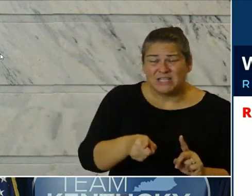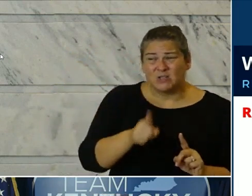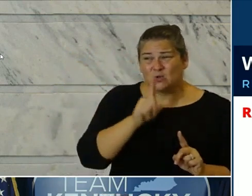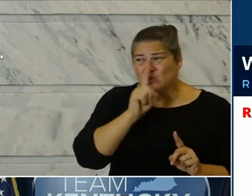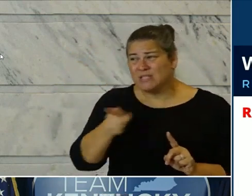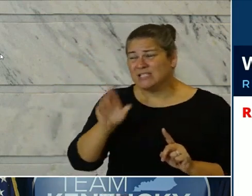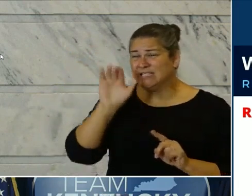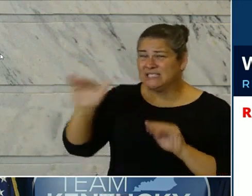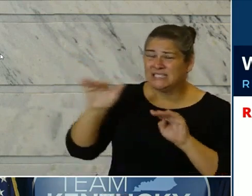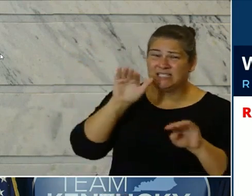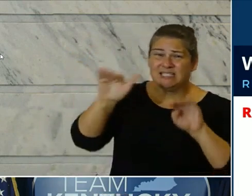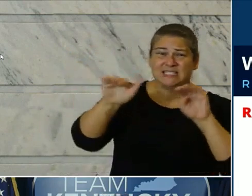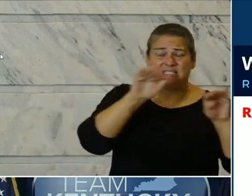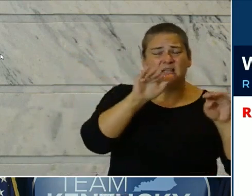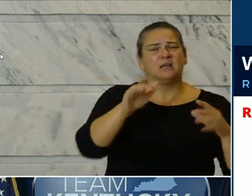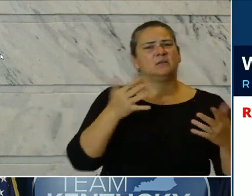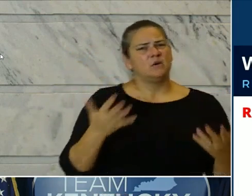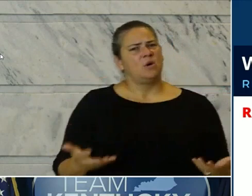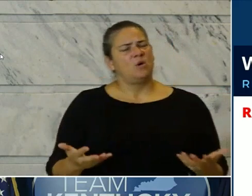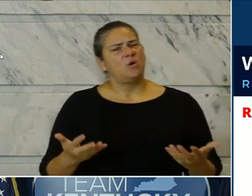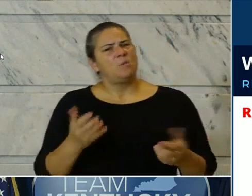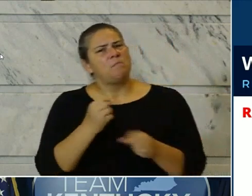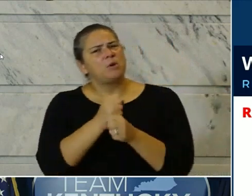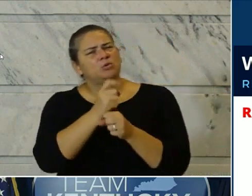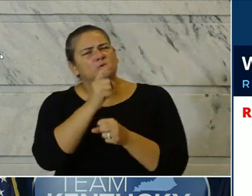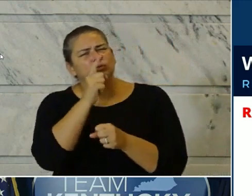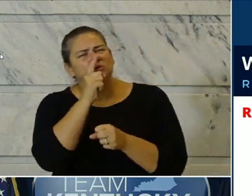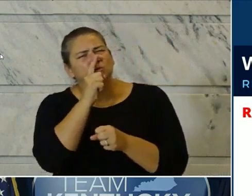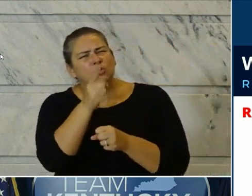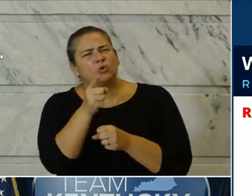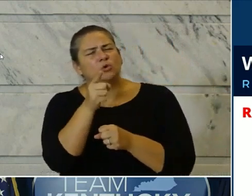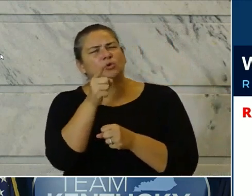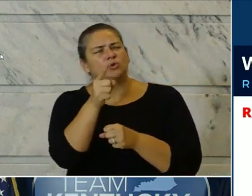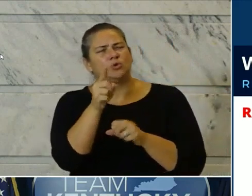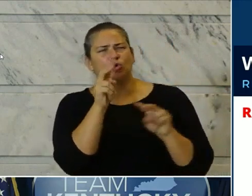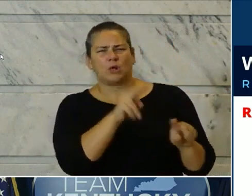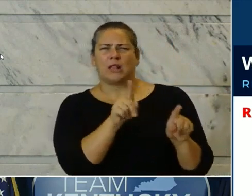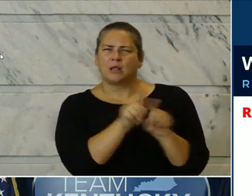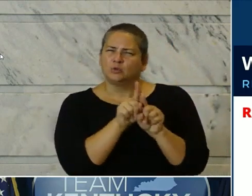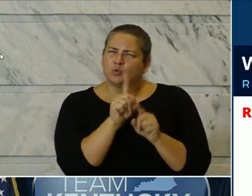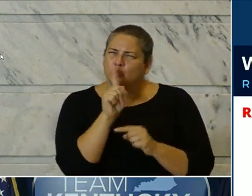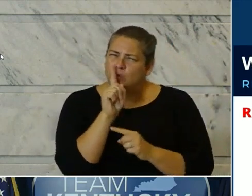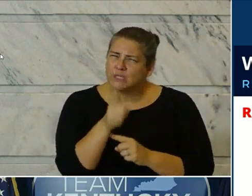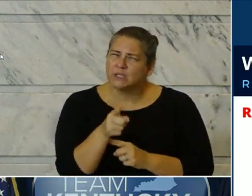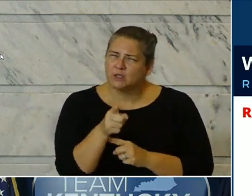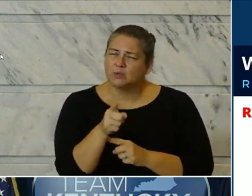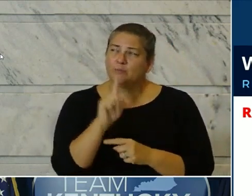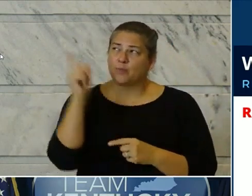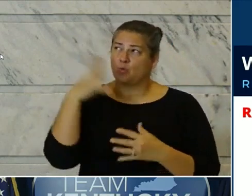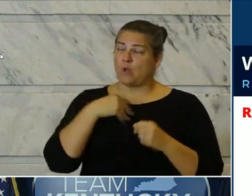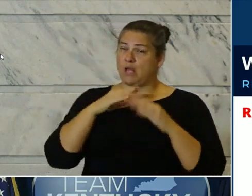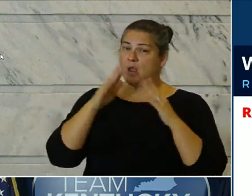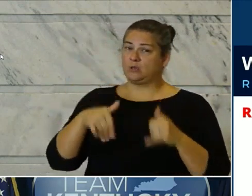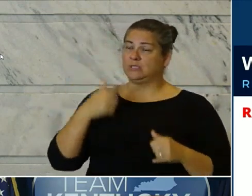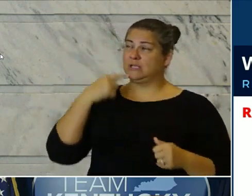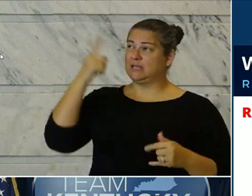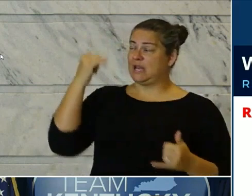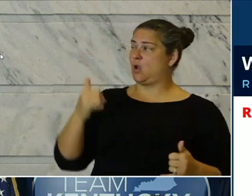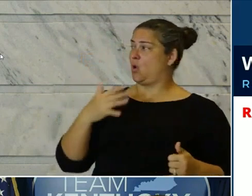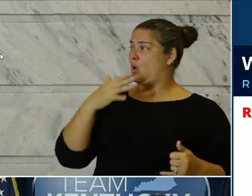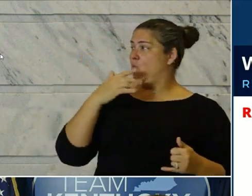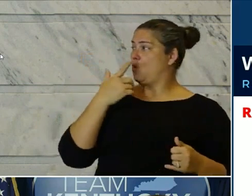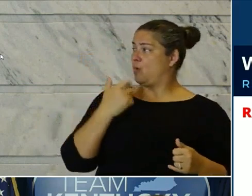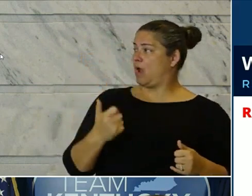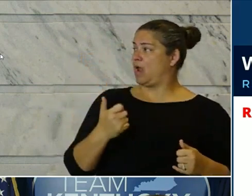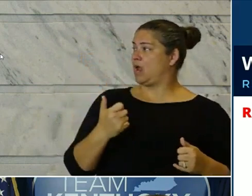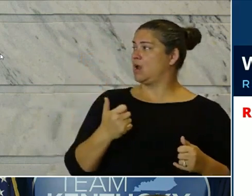Let's make sure that we are treating it like it's real. The White House report this week lists now red, orange, and